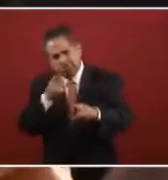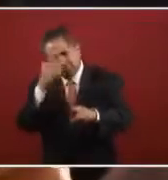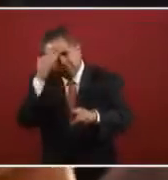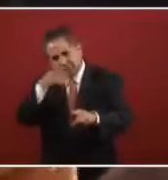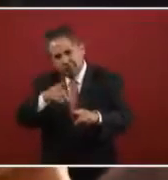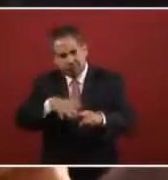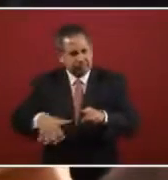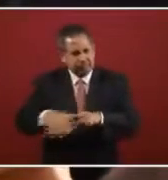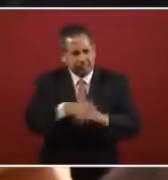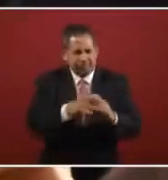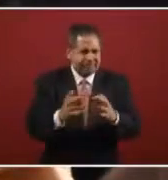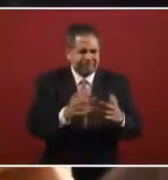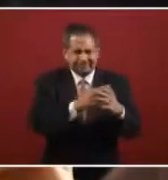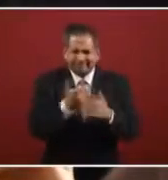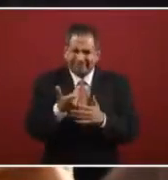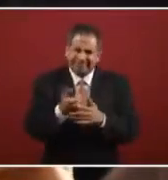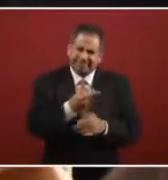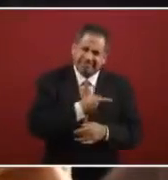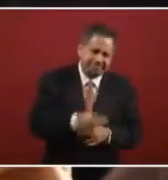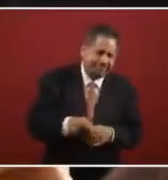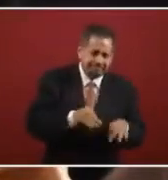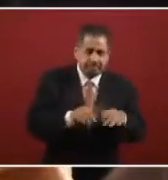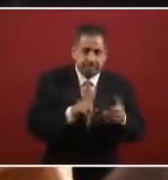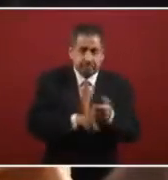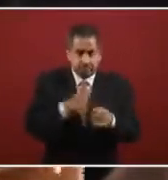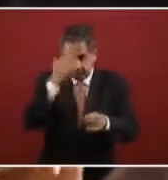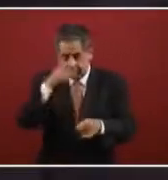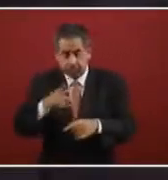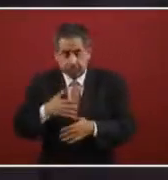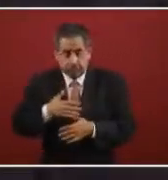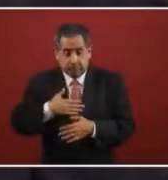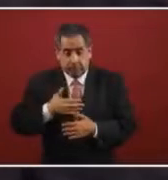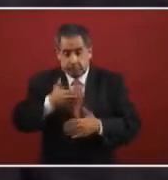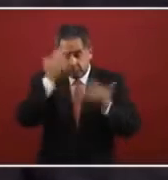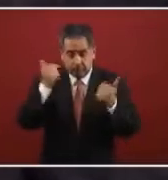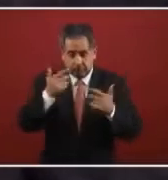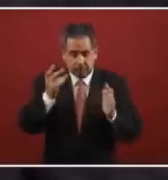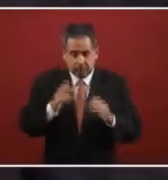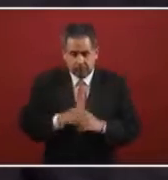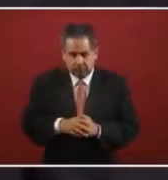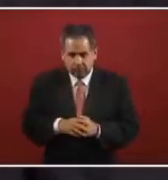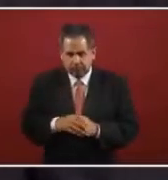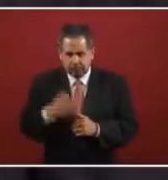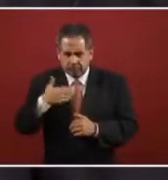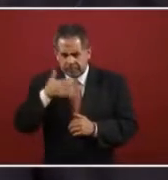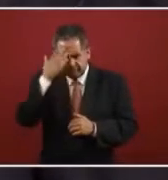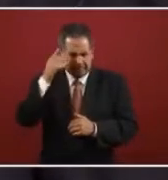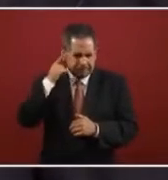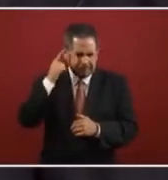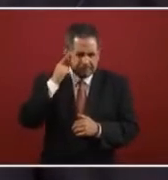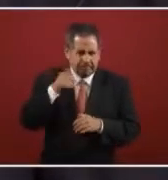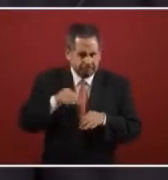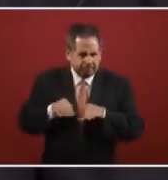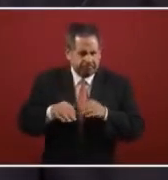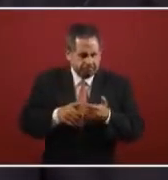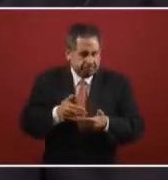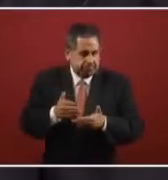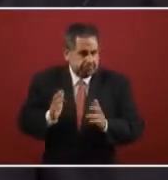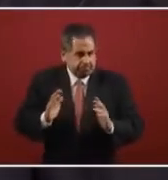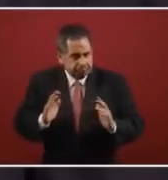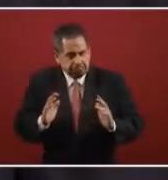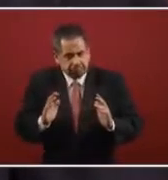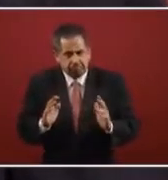en estas condiciones de precariedad laboral? So No. did you know they were working in this No. precarious Sabía working que conditions? estaban trabajando I knew they